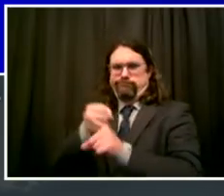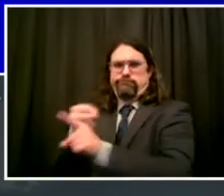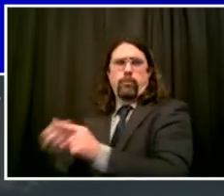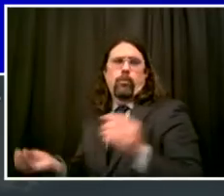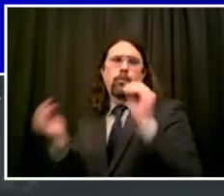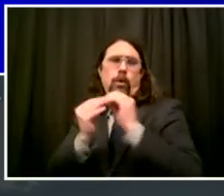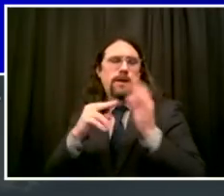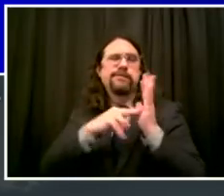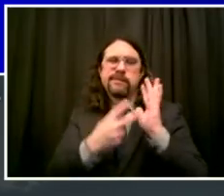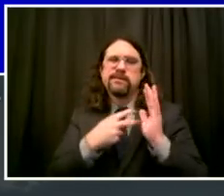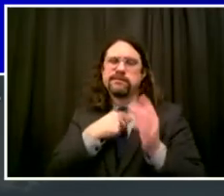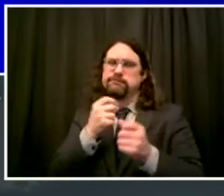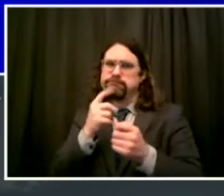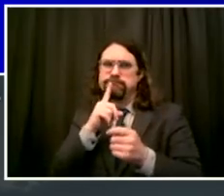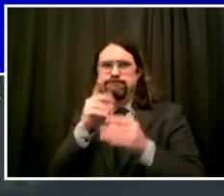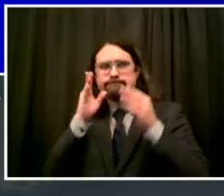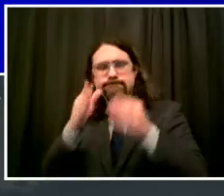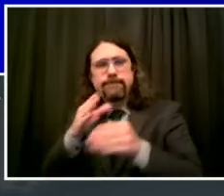Now,